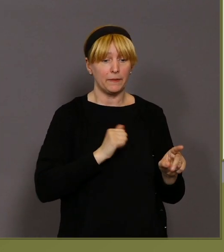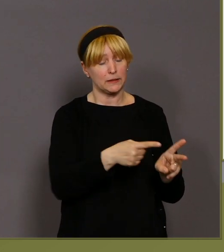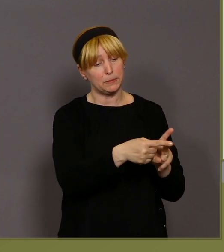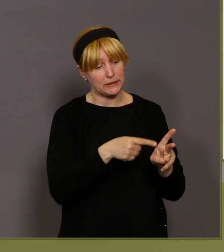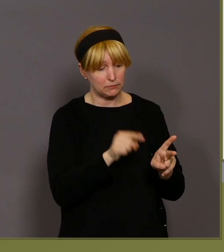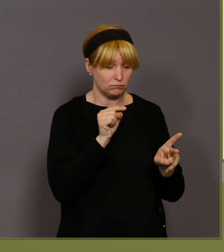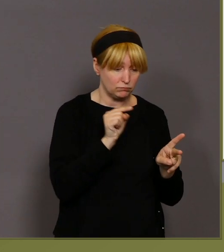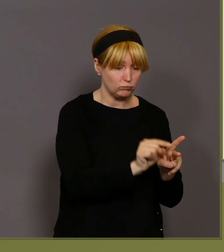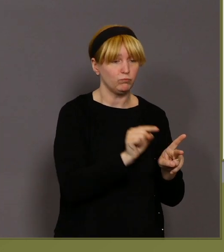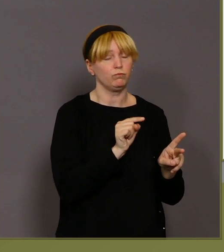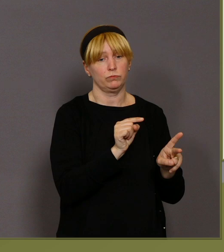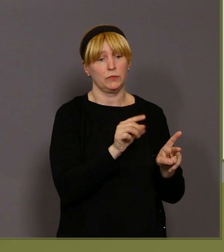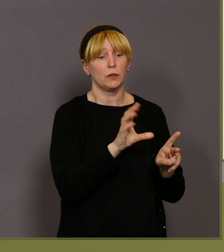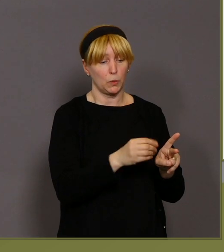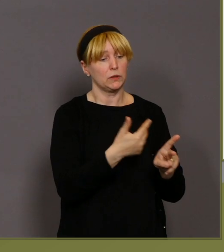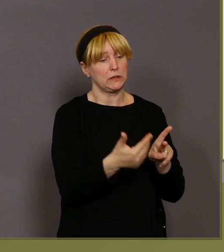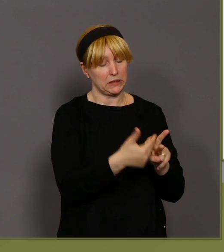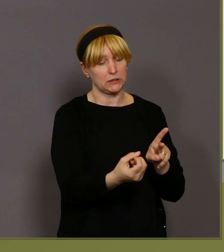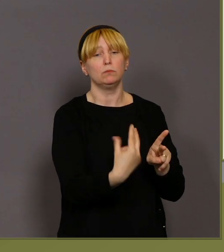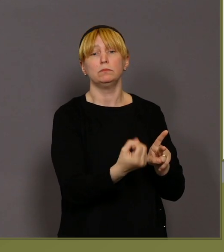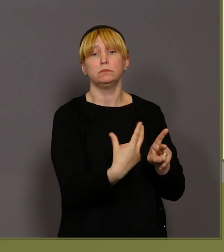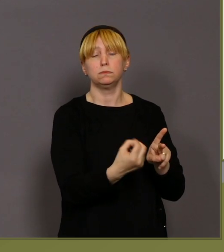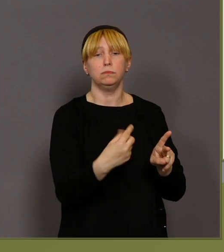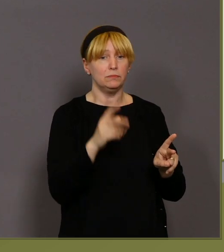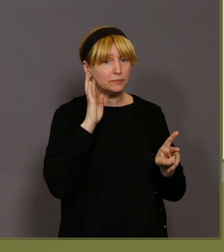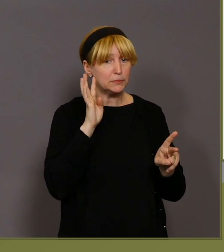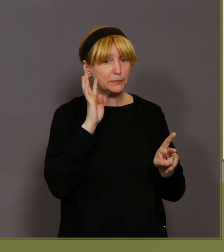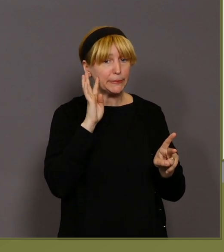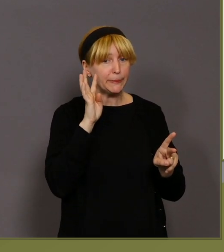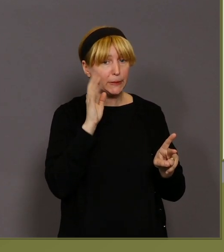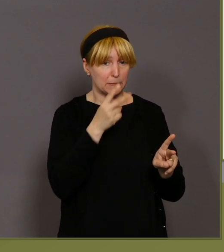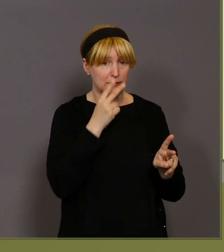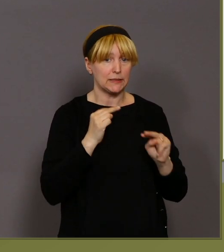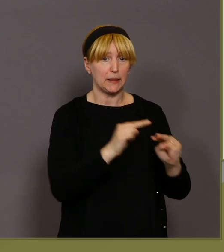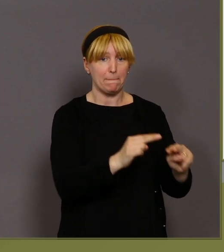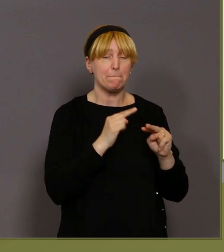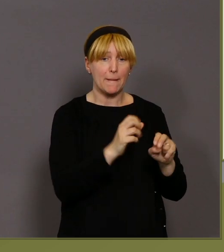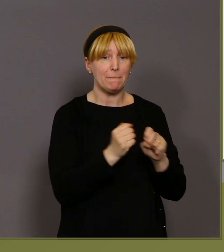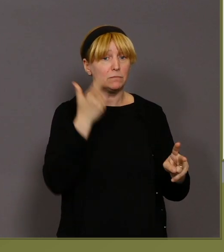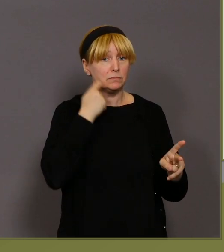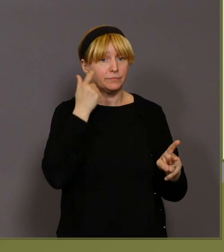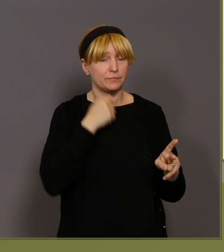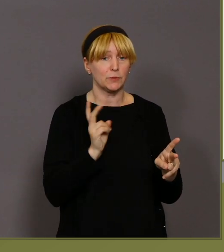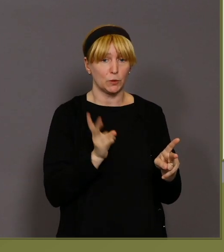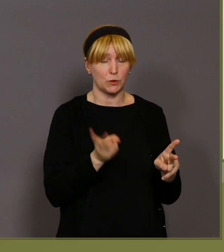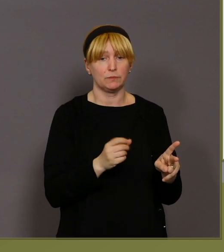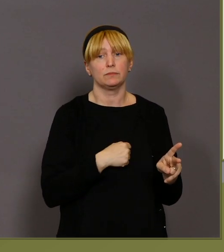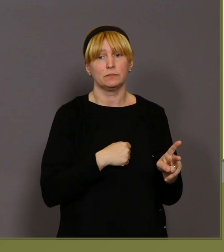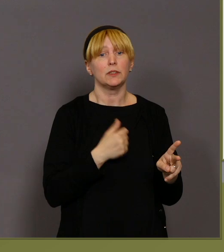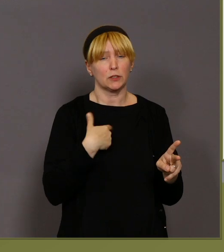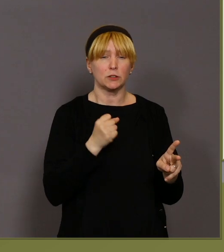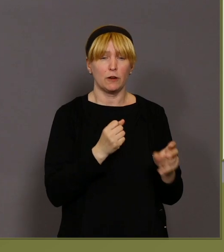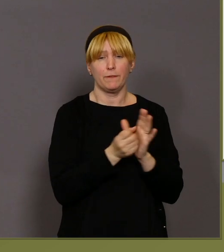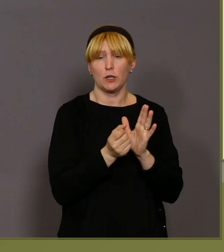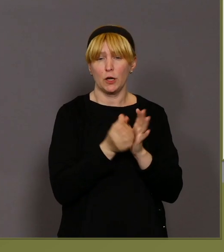then the text is read to you that's presented on the screen. And the second rule, I will introduce how these keys